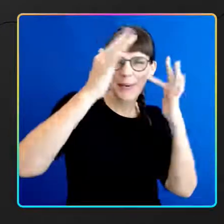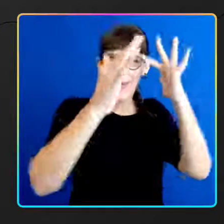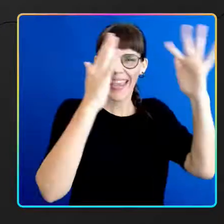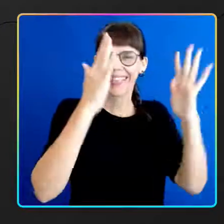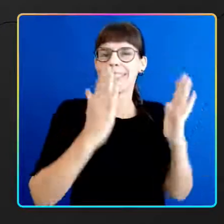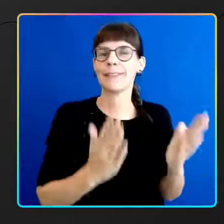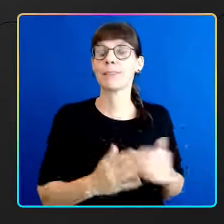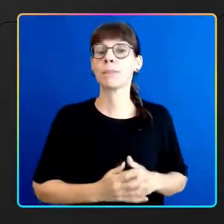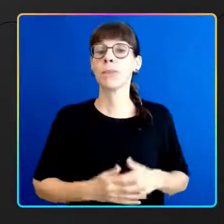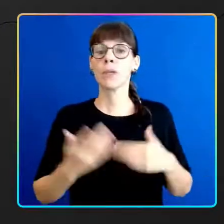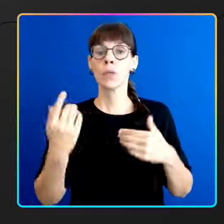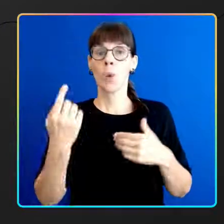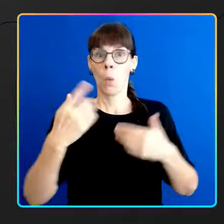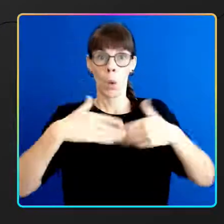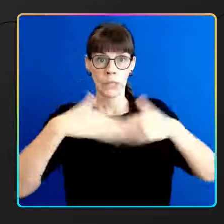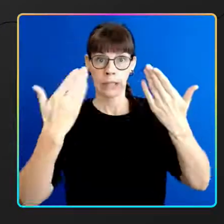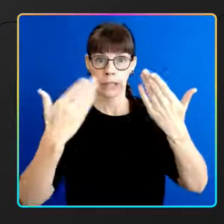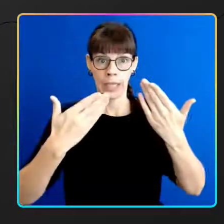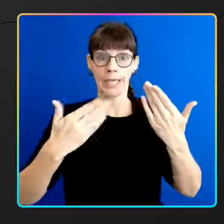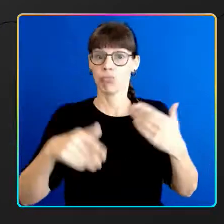your day? That's just the morning.